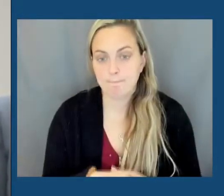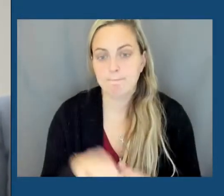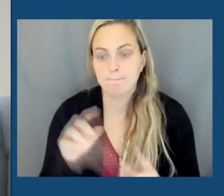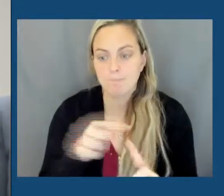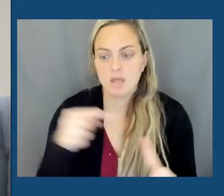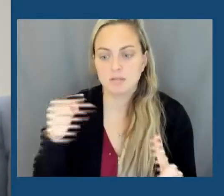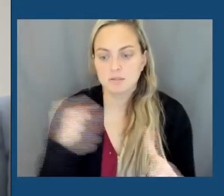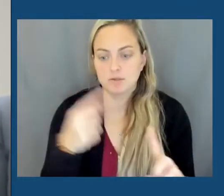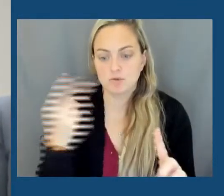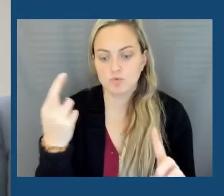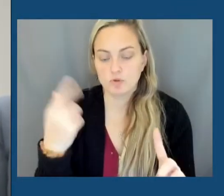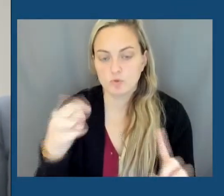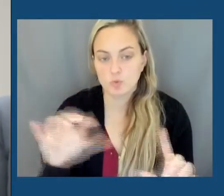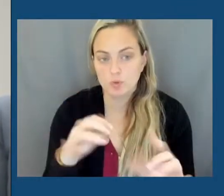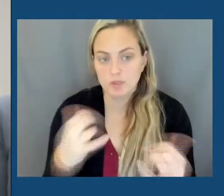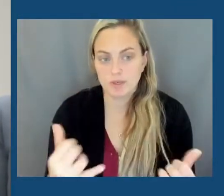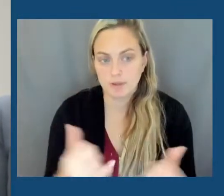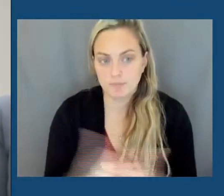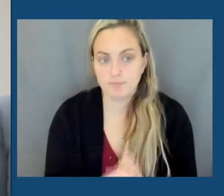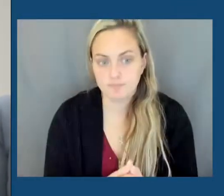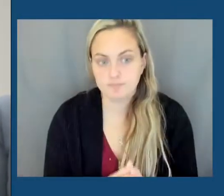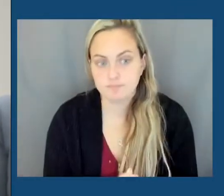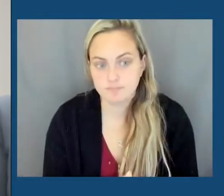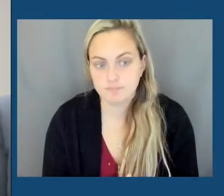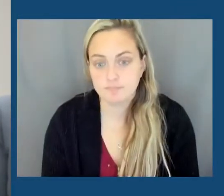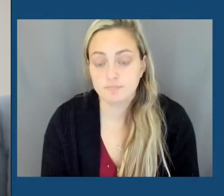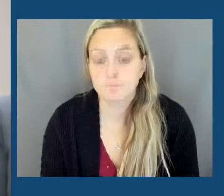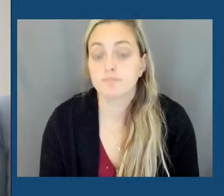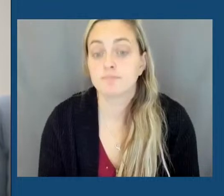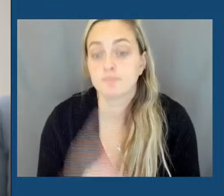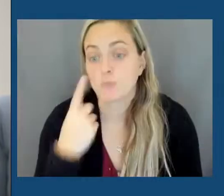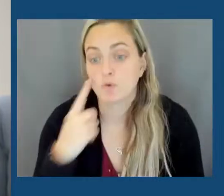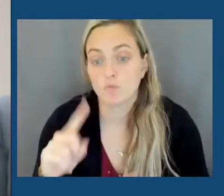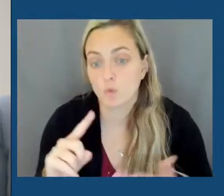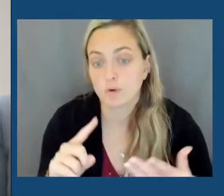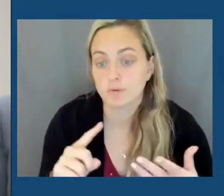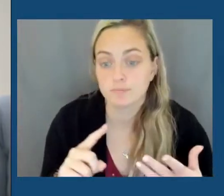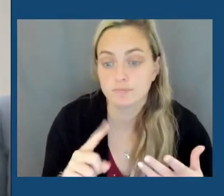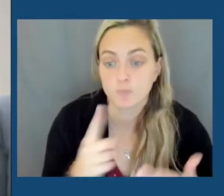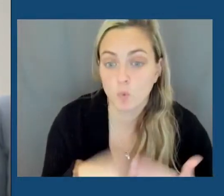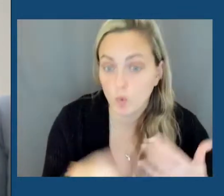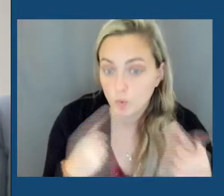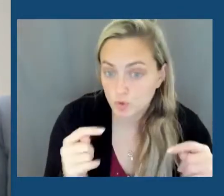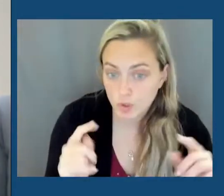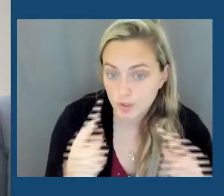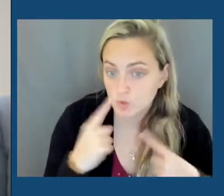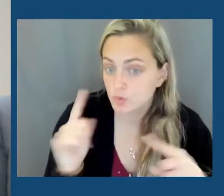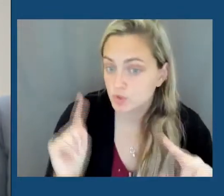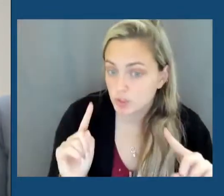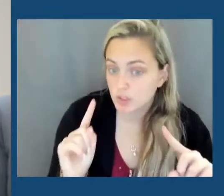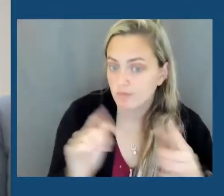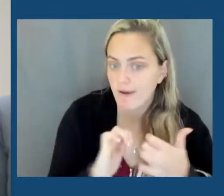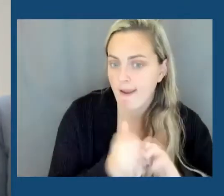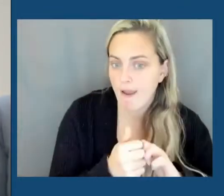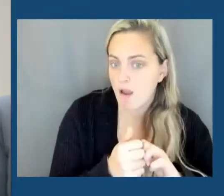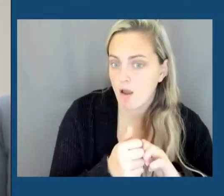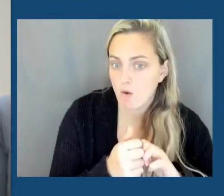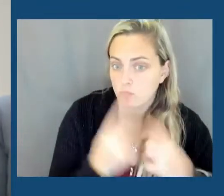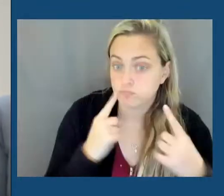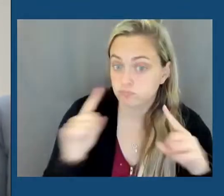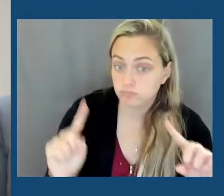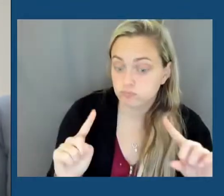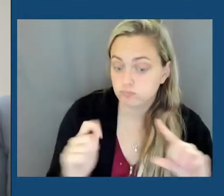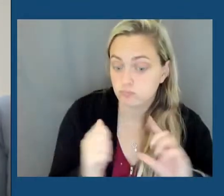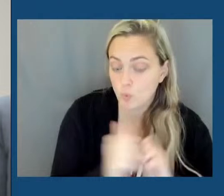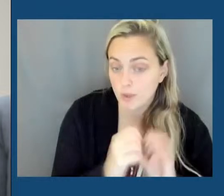exactly what we are doing today. In terms of what we're trying to achieve and how we go do that with